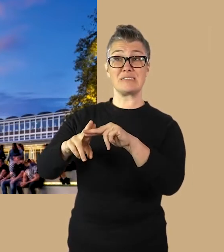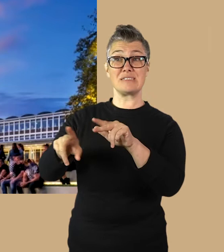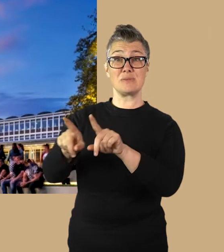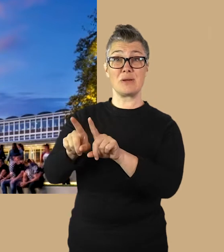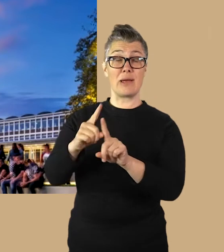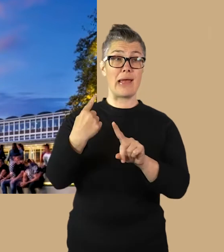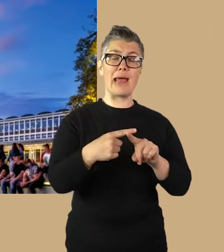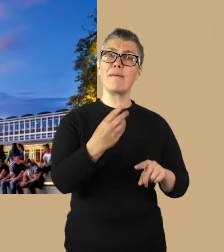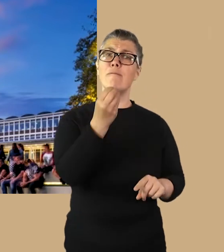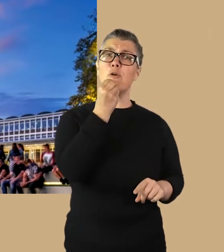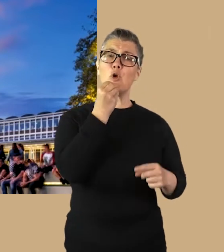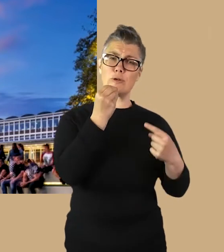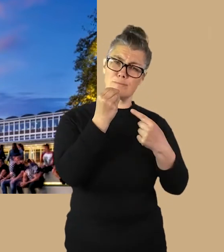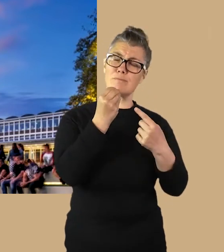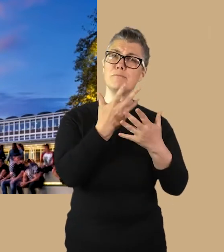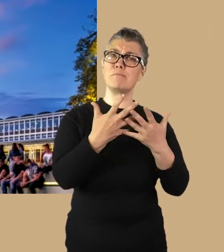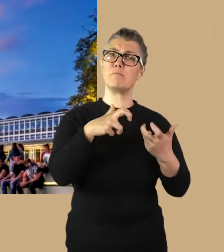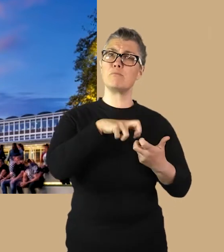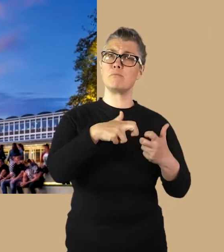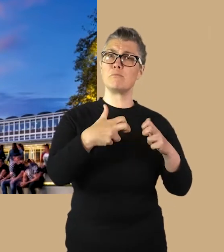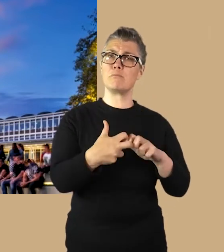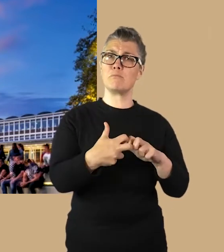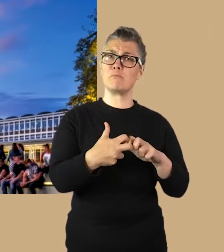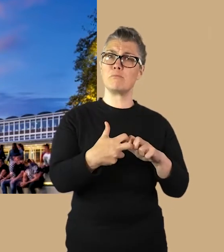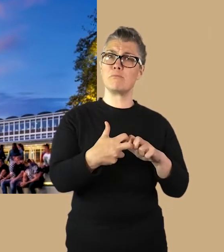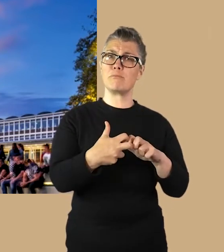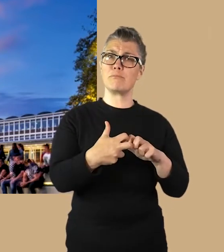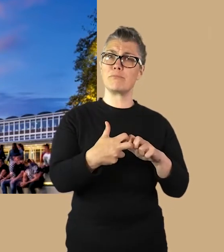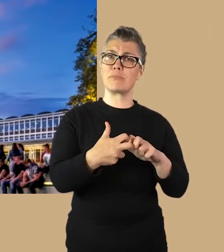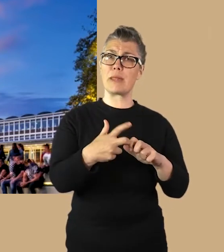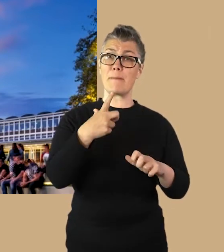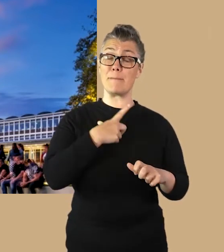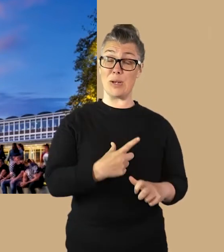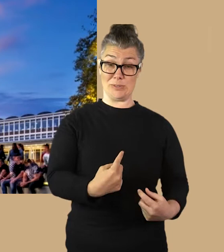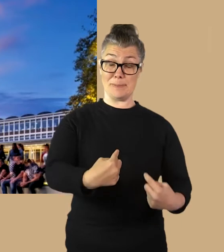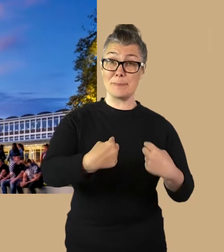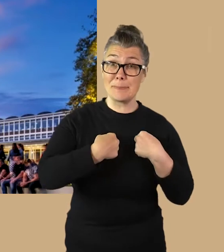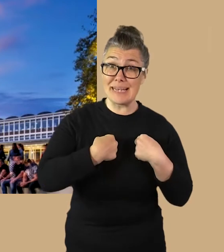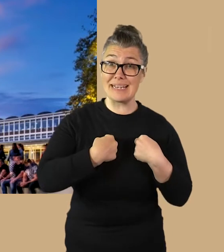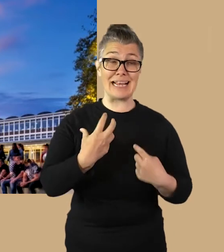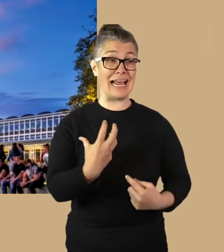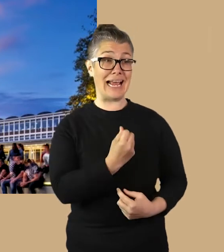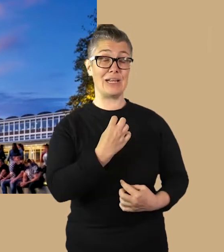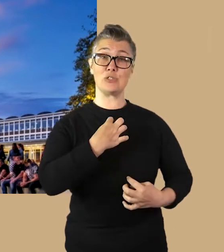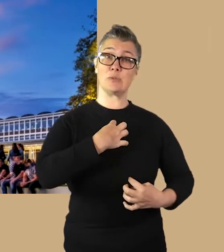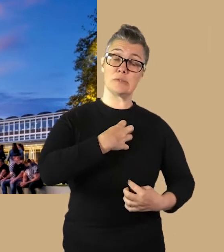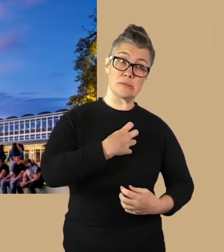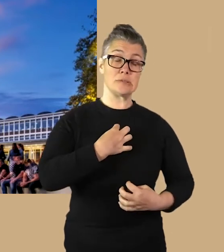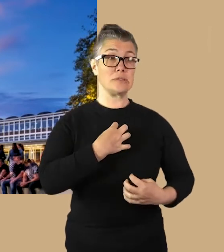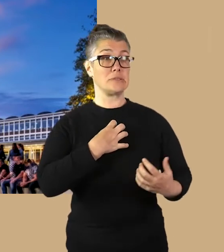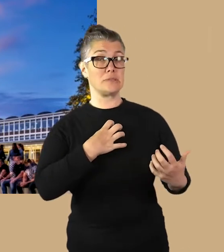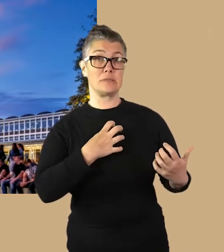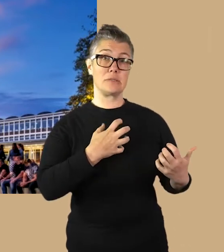big issue as well, because I actually had to adjust to